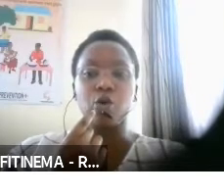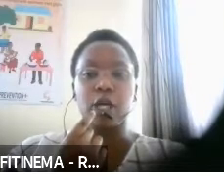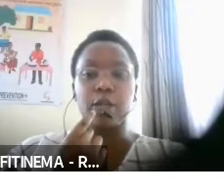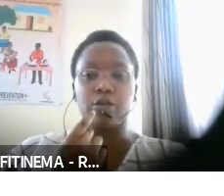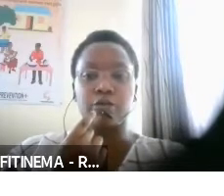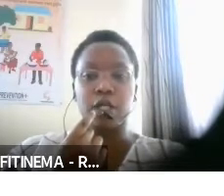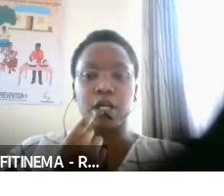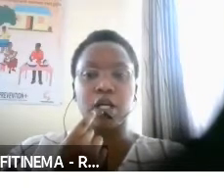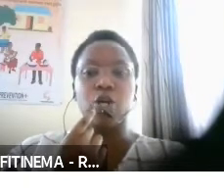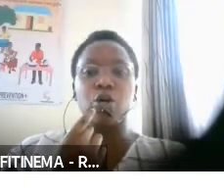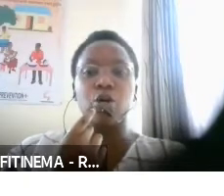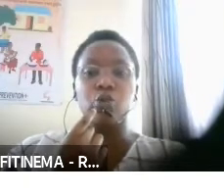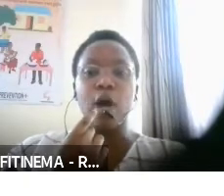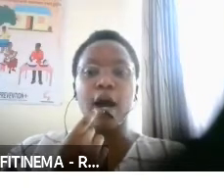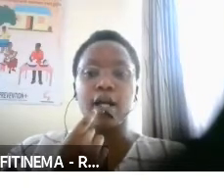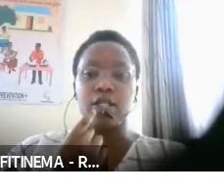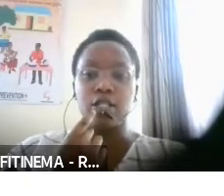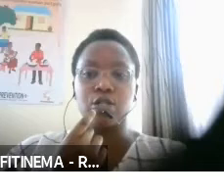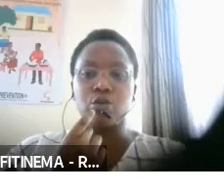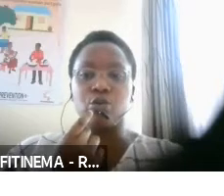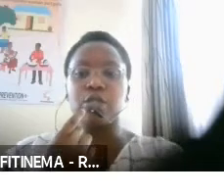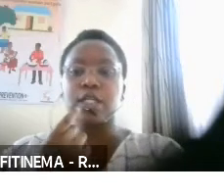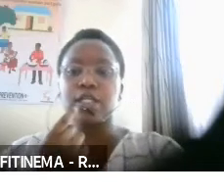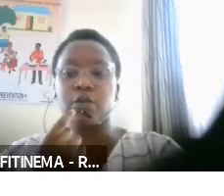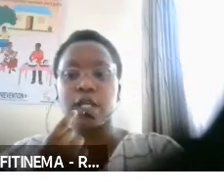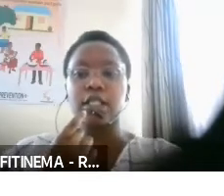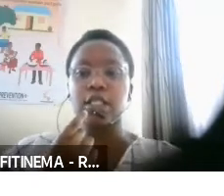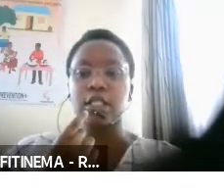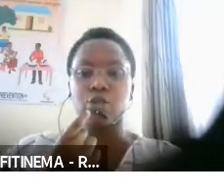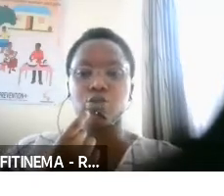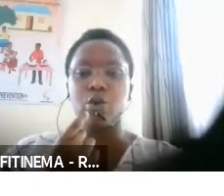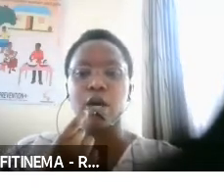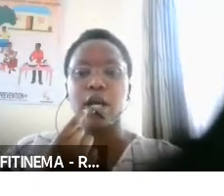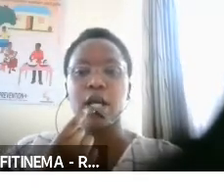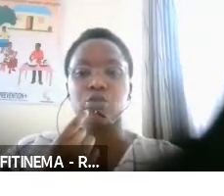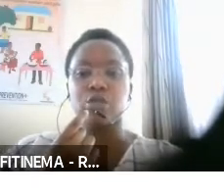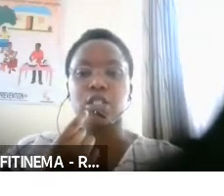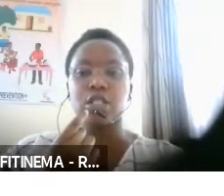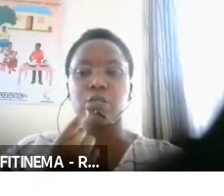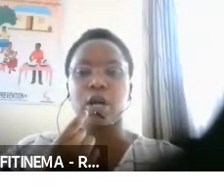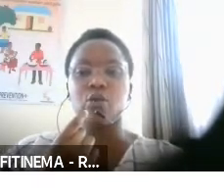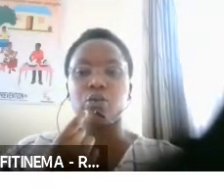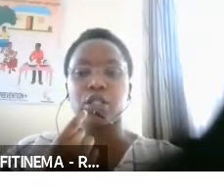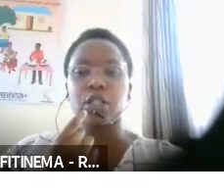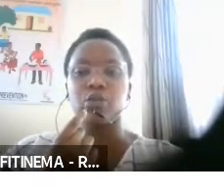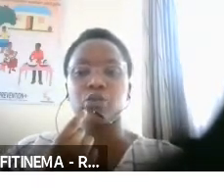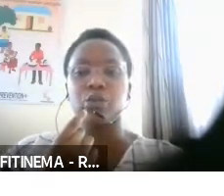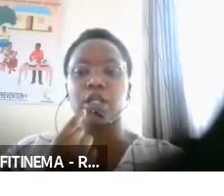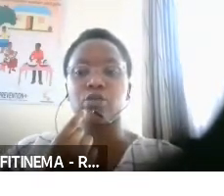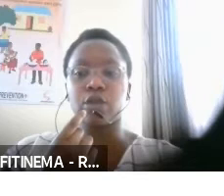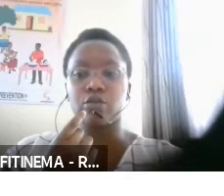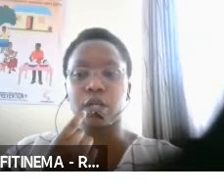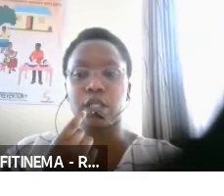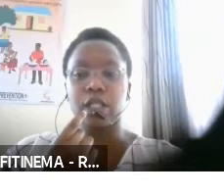bikomoka ku mugabane wa Afurika. Duha agaciro ubudasa buri hagati yacu kandi tukishimira ubukire